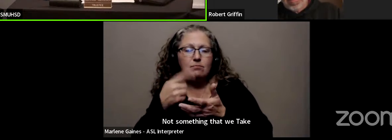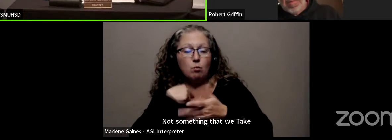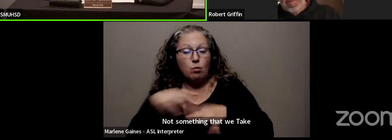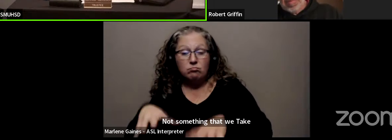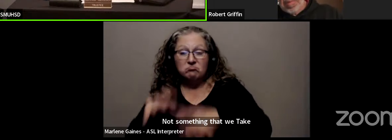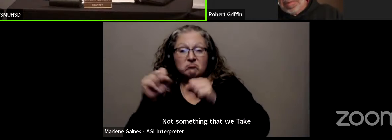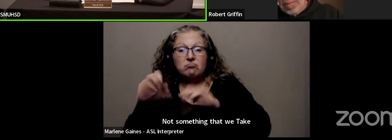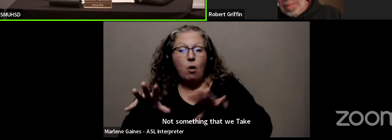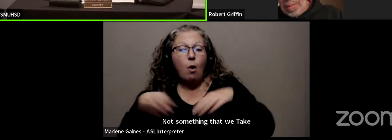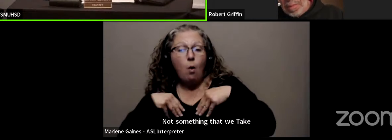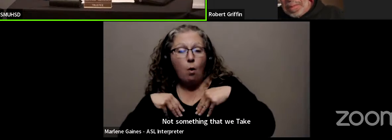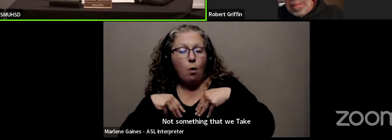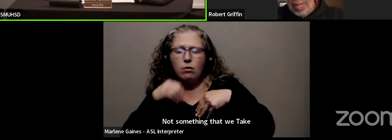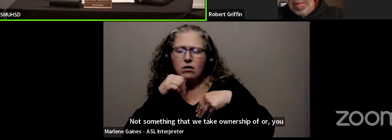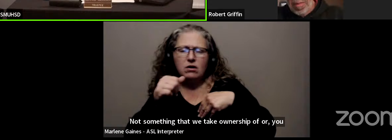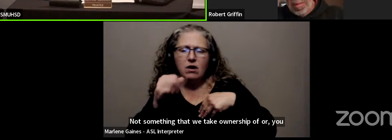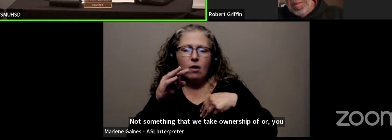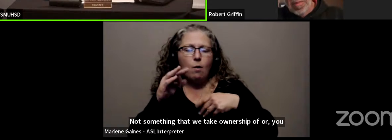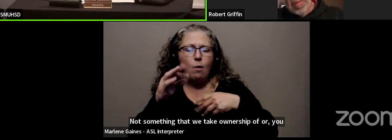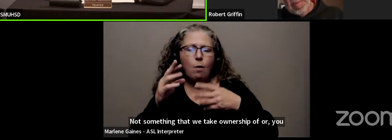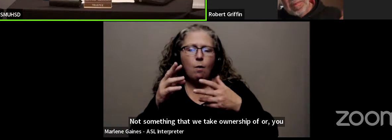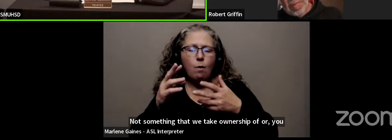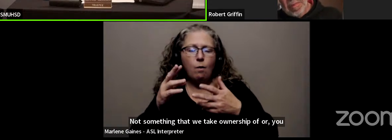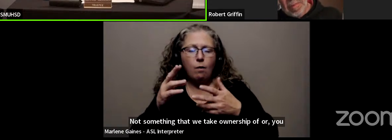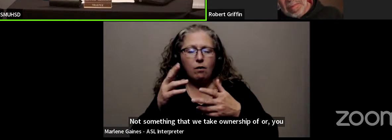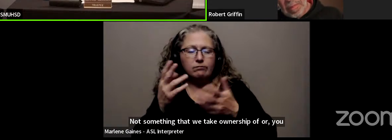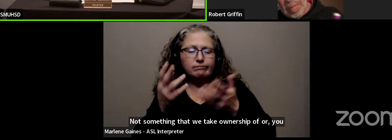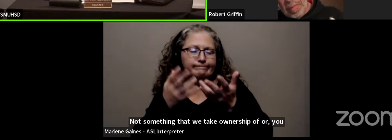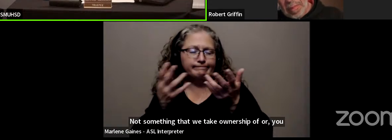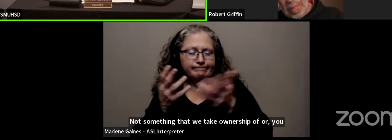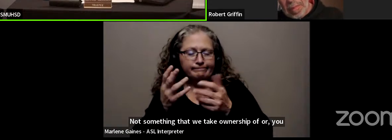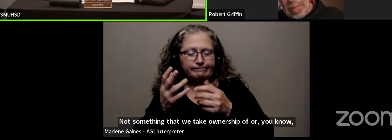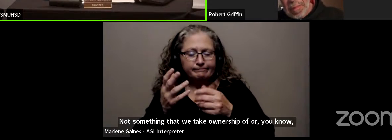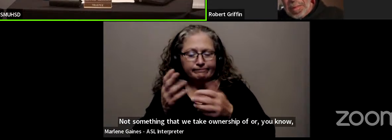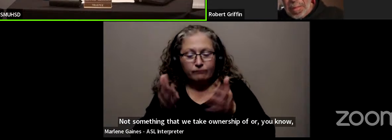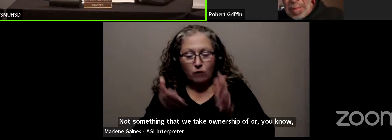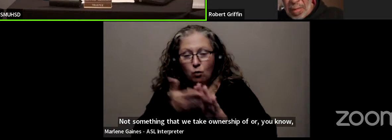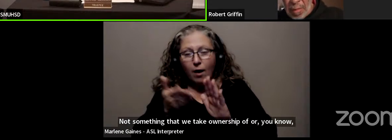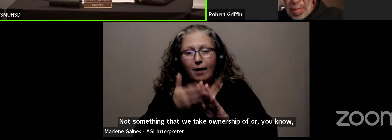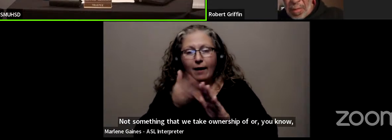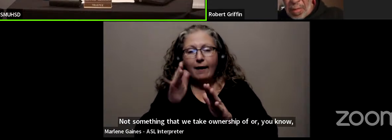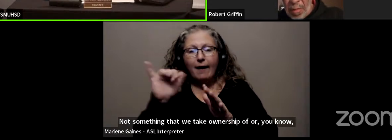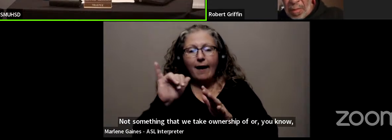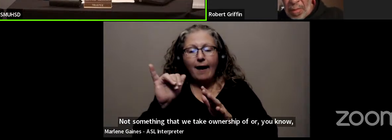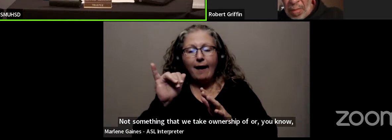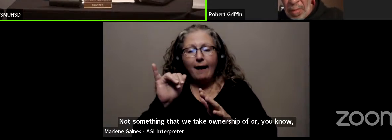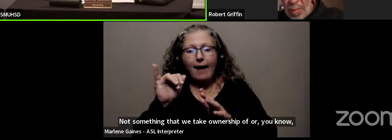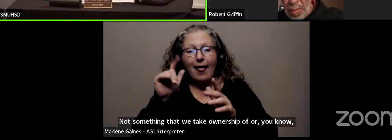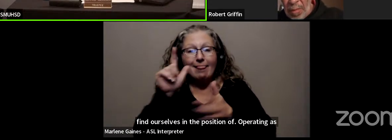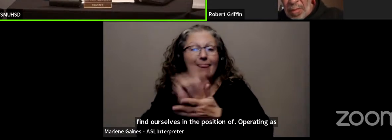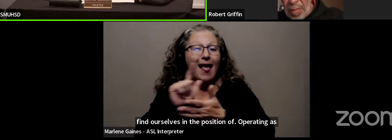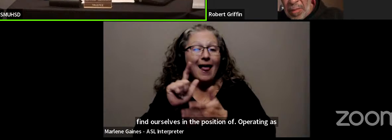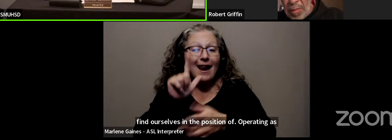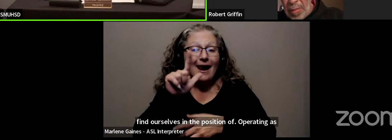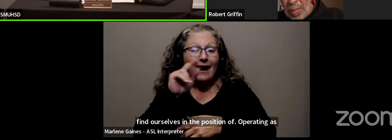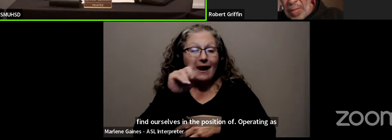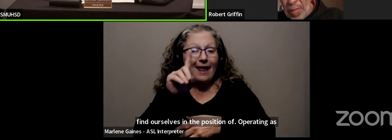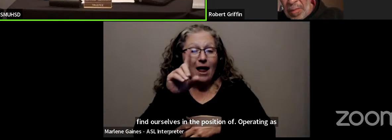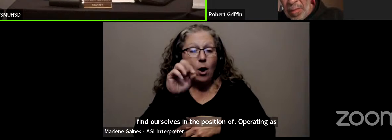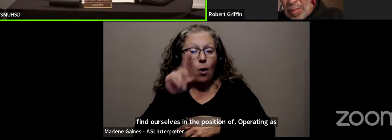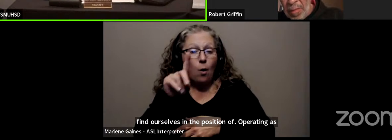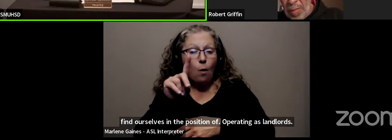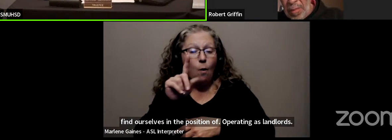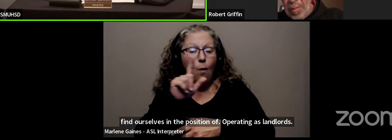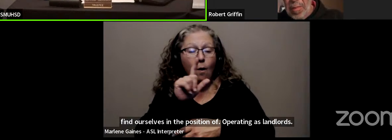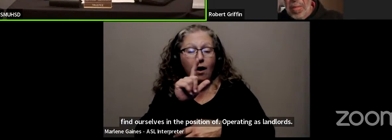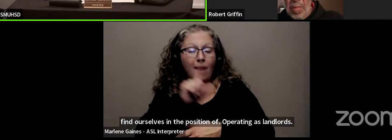of or, you know, find ourselves in the position of operating as landlords. I like the idea of, you know, putting our money to